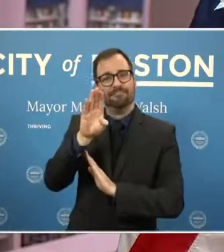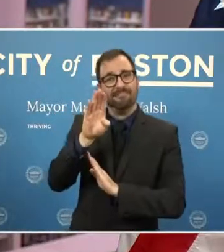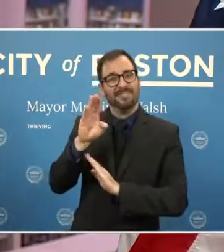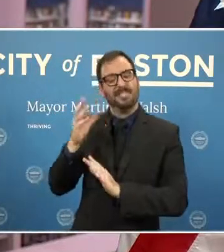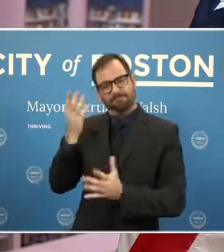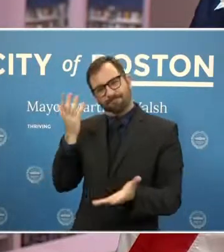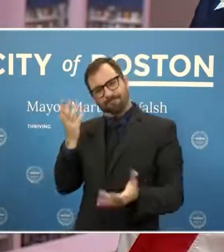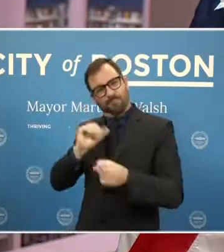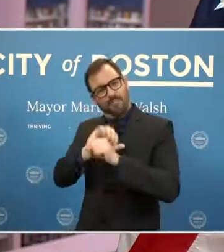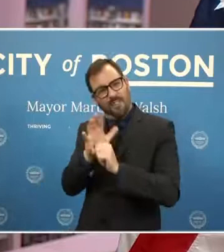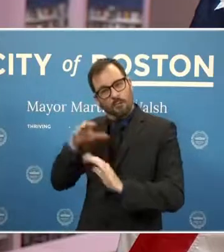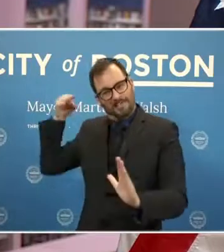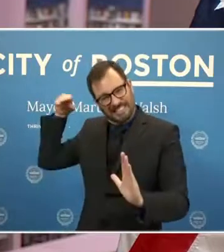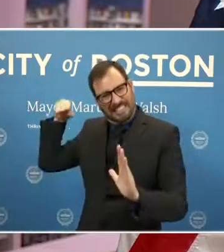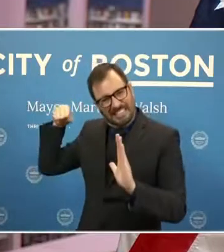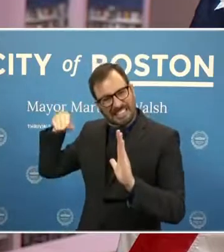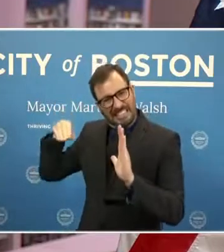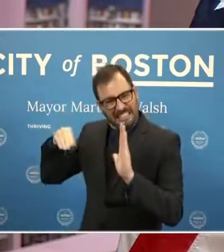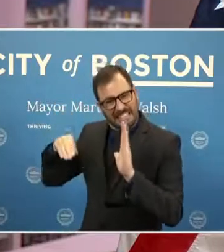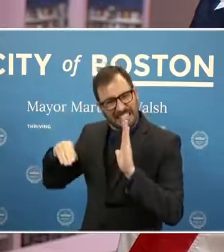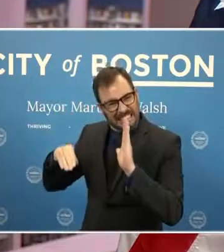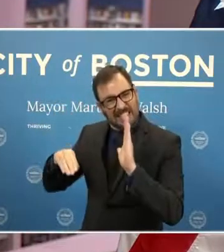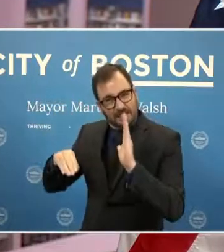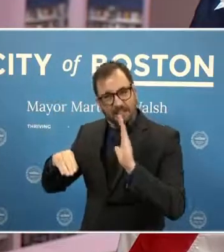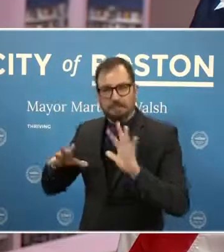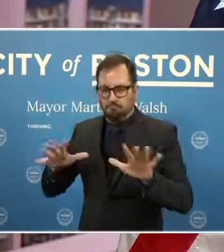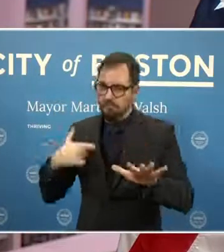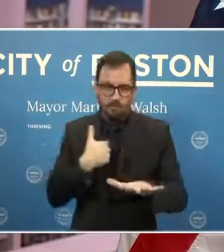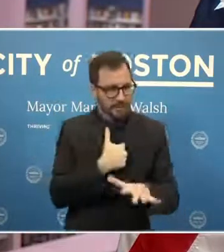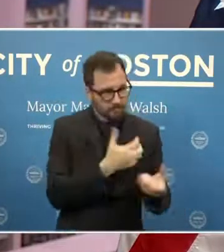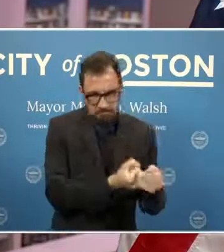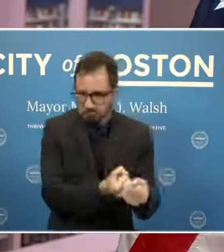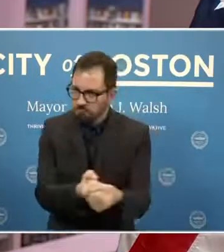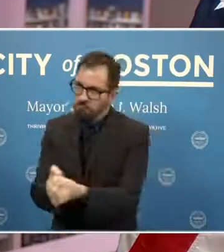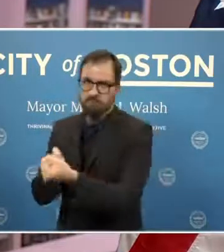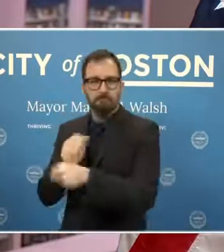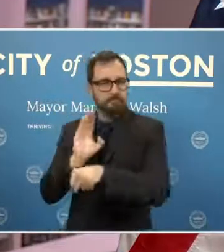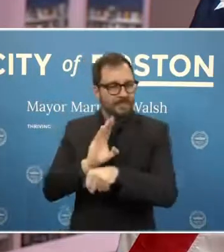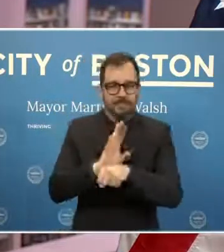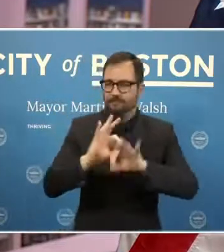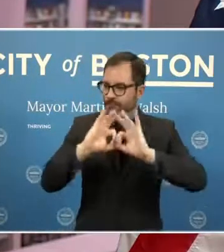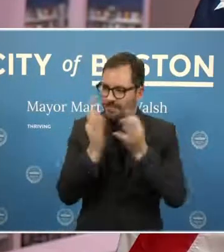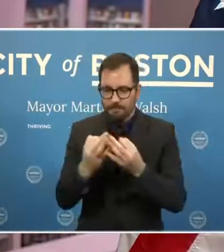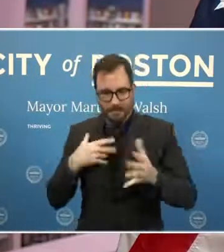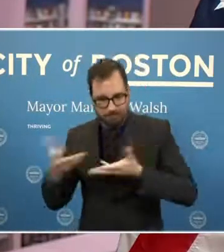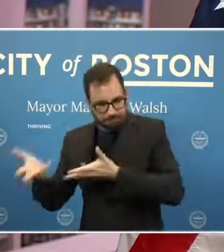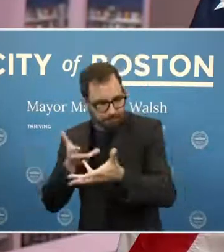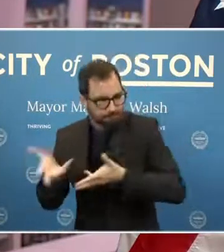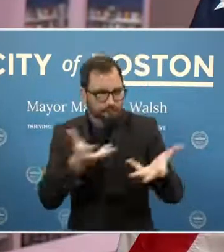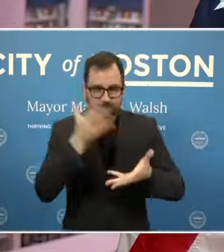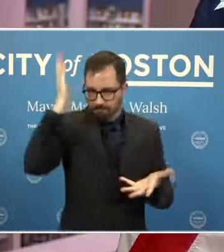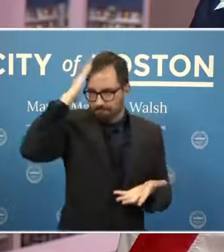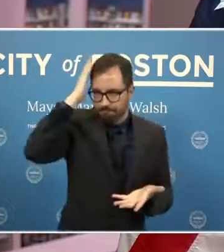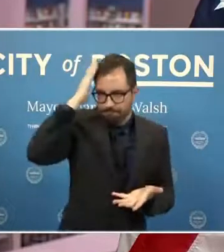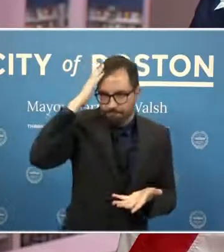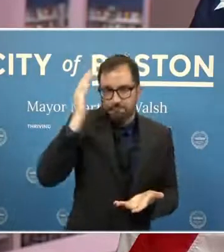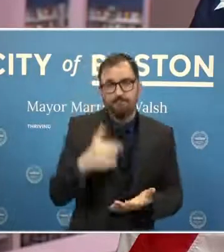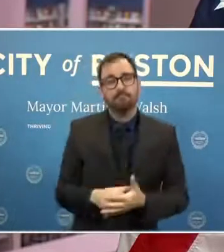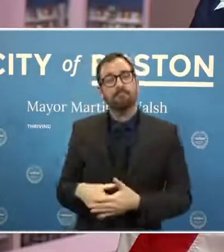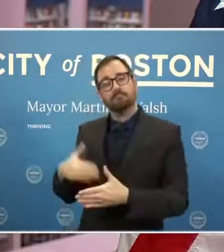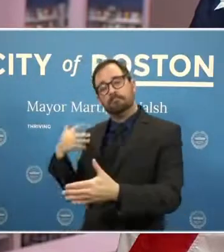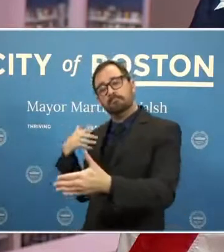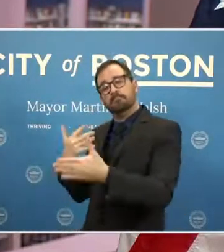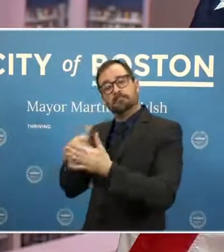that we are moving forward. For 7 years, we built one of the most dynamic and resilient economies in the world. And